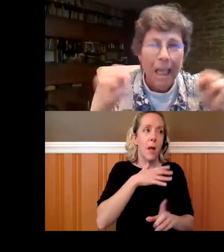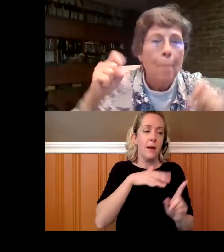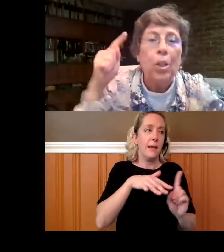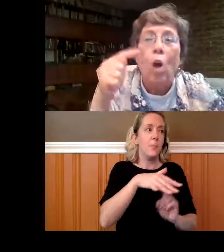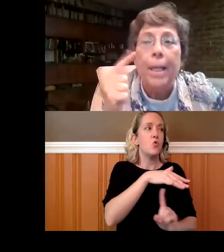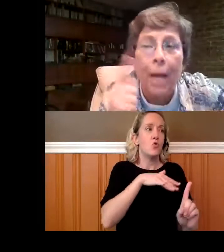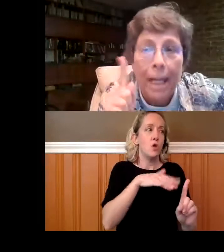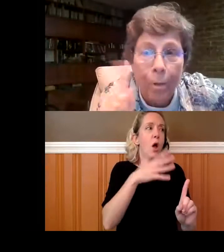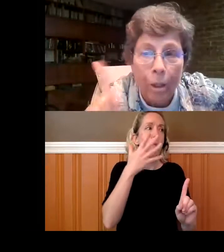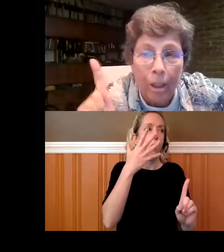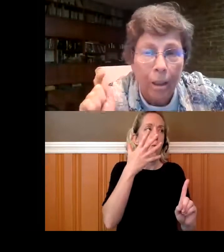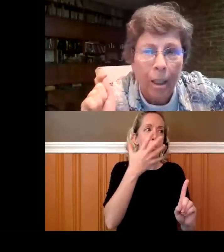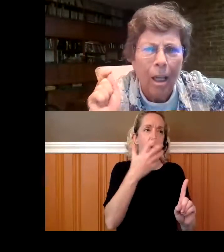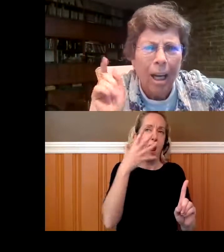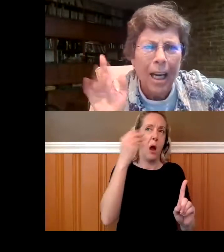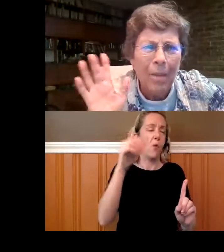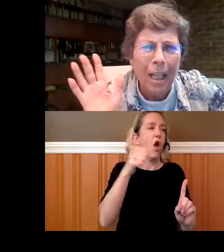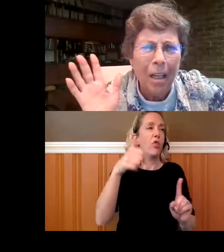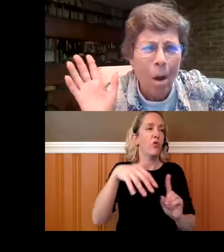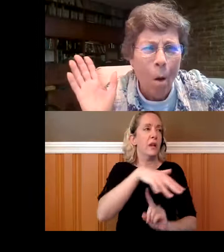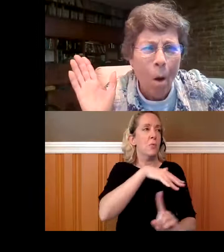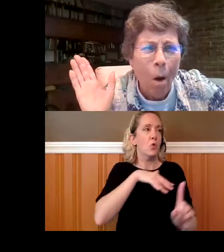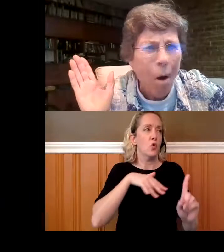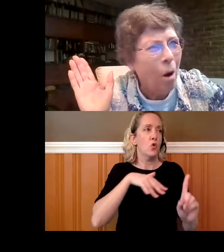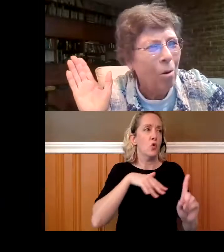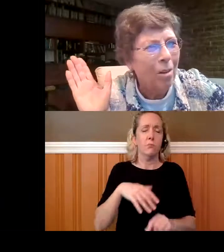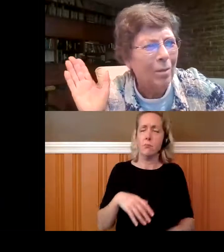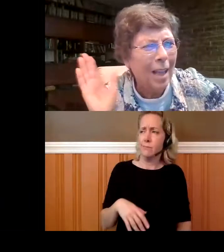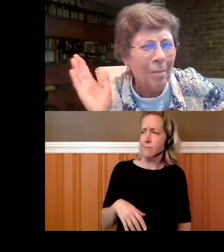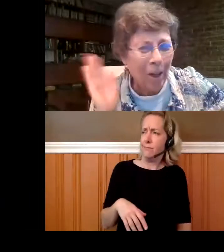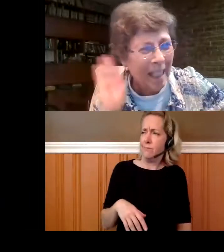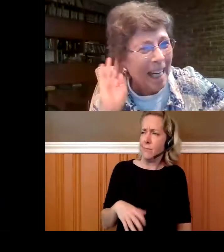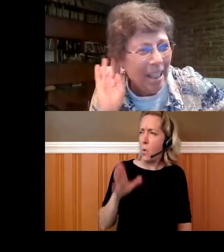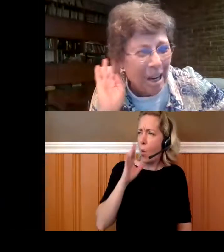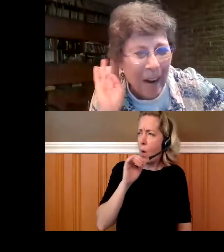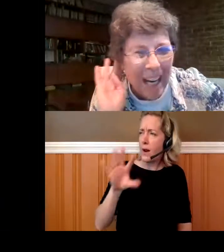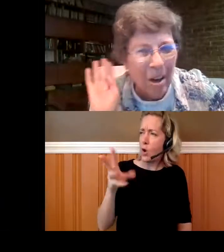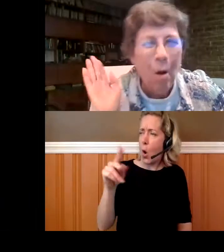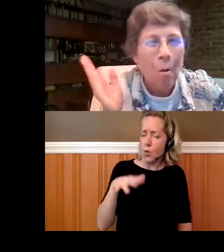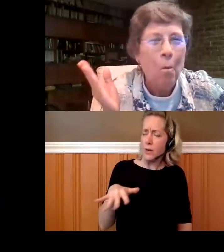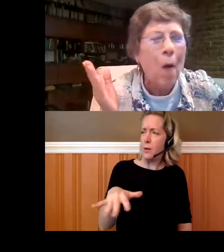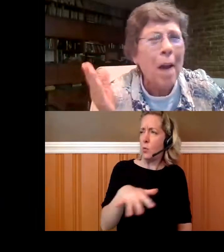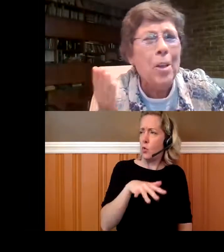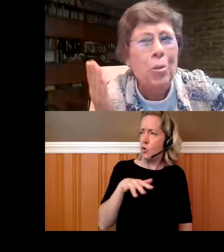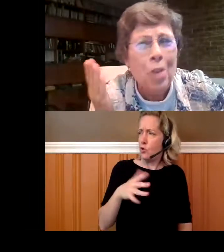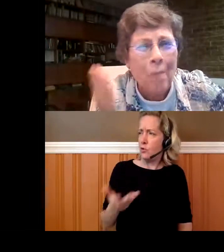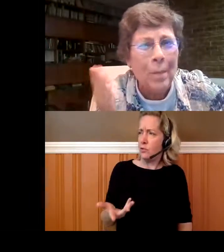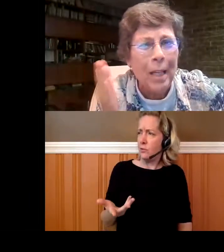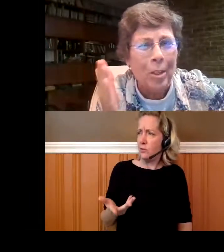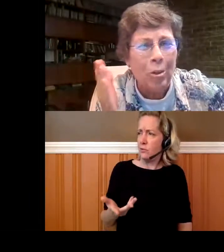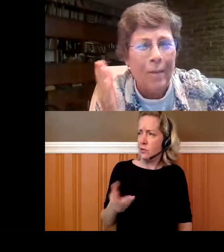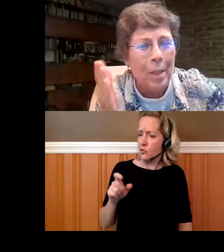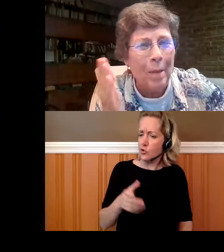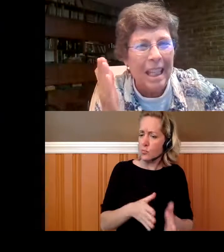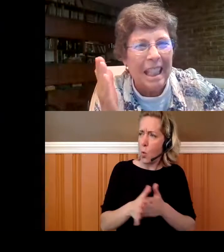And I'm thinking, I'm sorry, did I hear you right? Why would you not want to be able to travel independently in your own neighborhood?